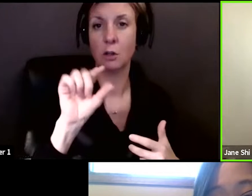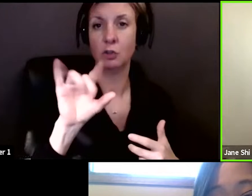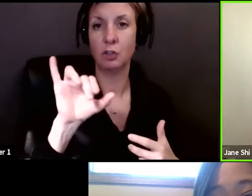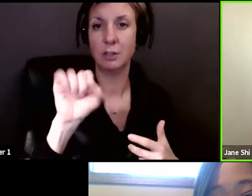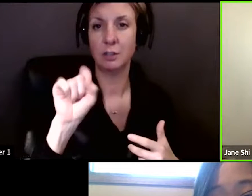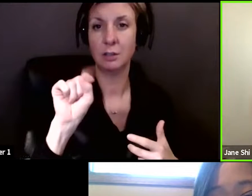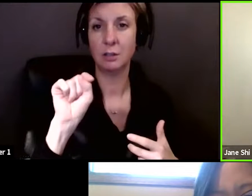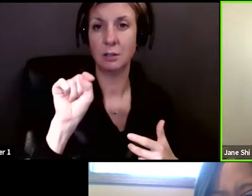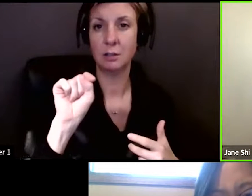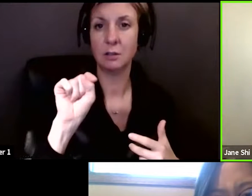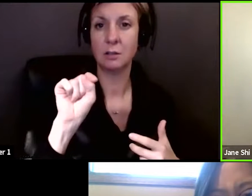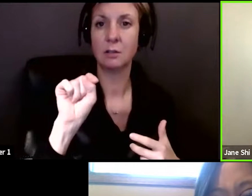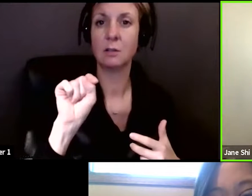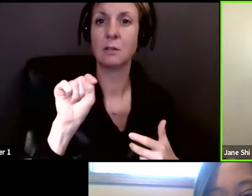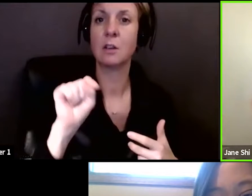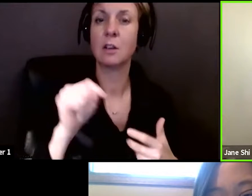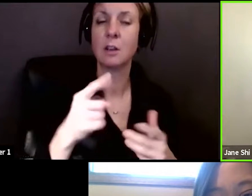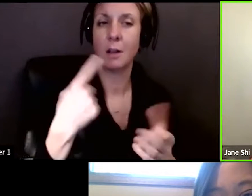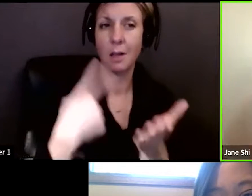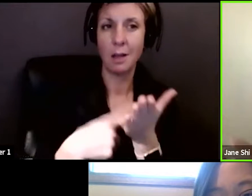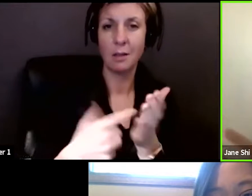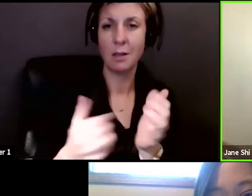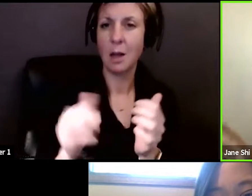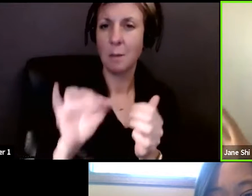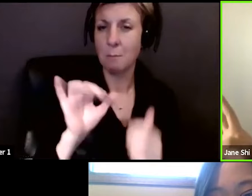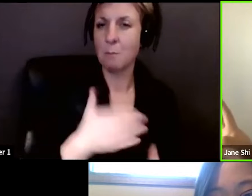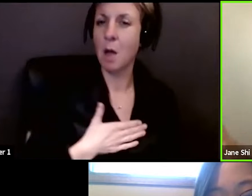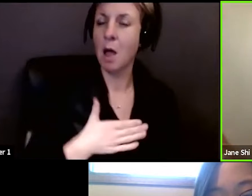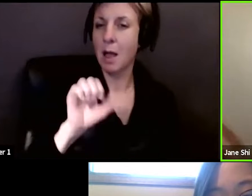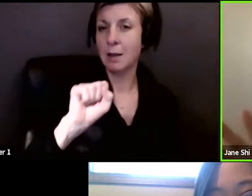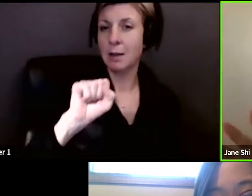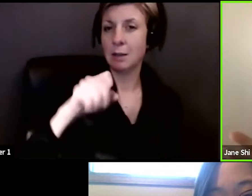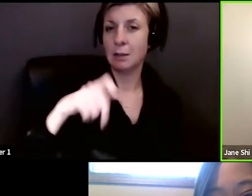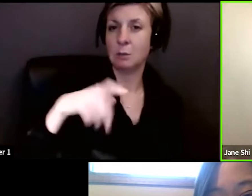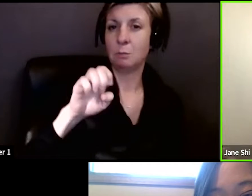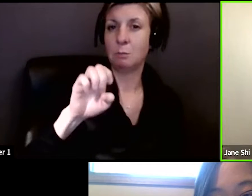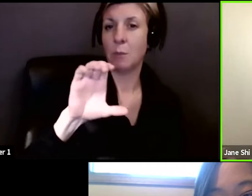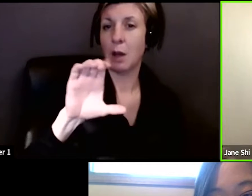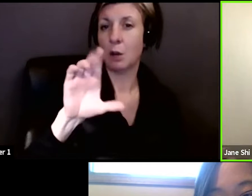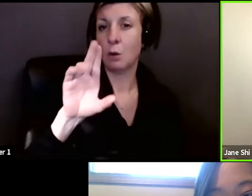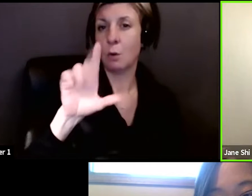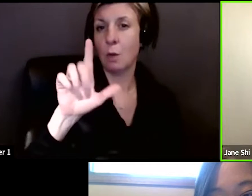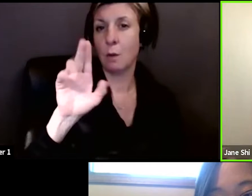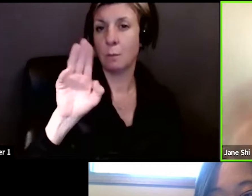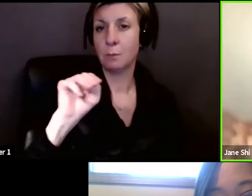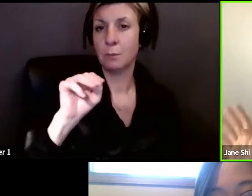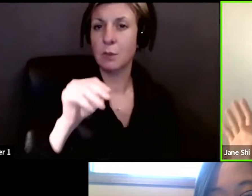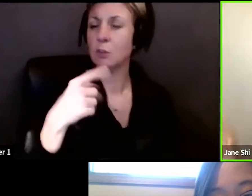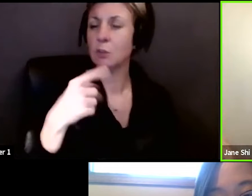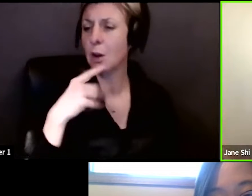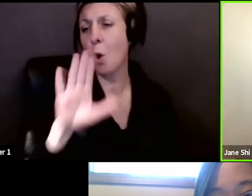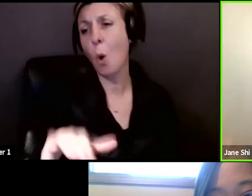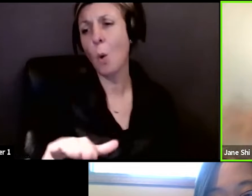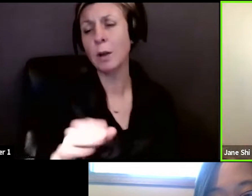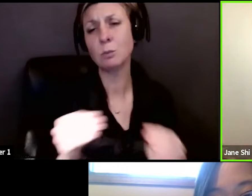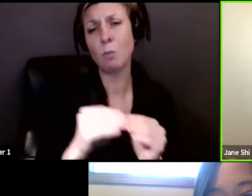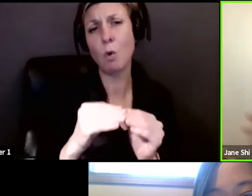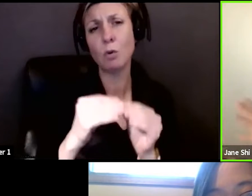than a penis. And these other things that people have said to me that are not from